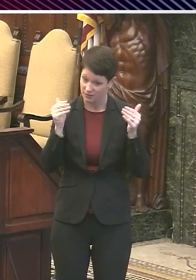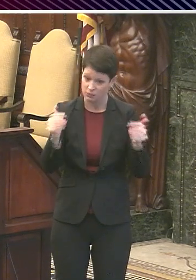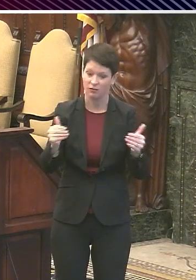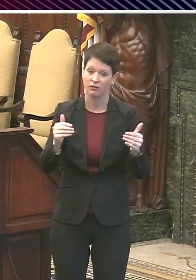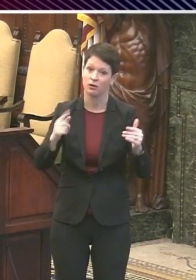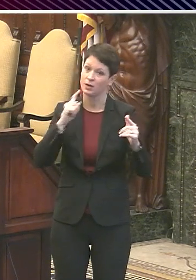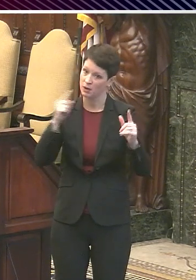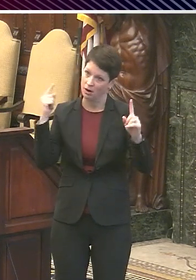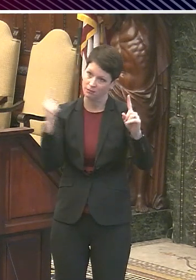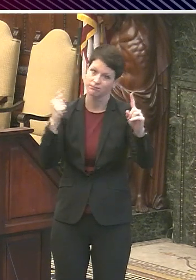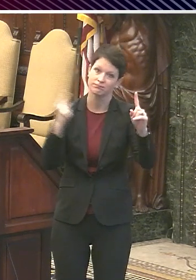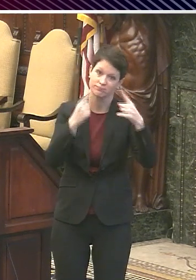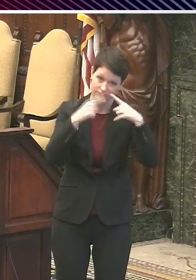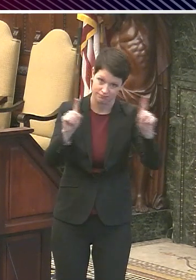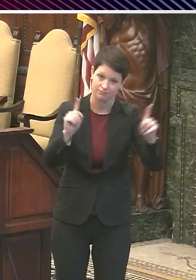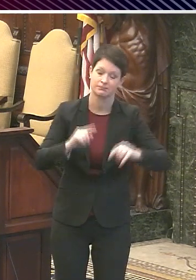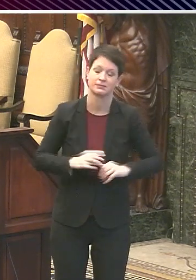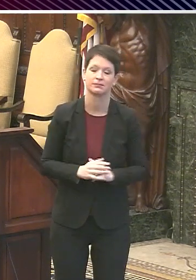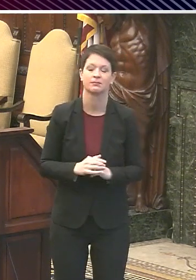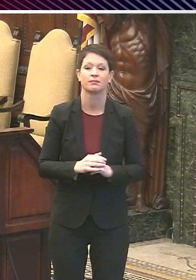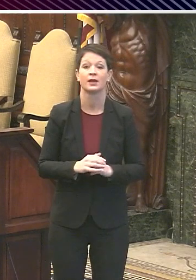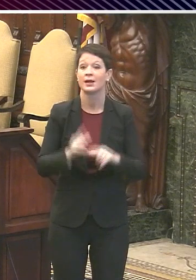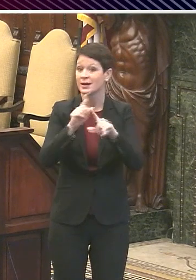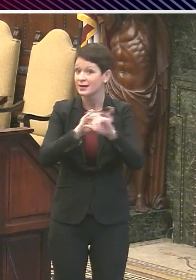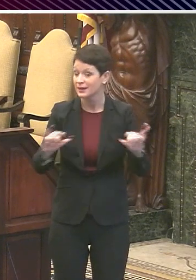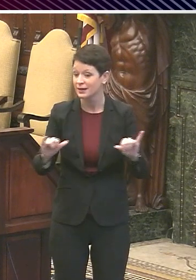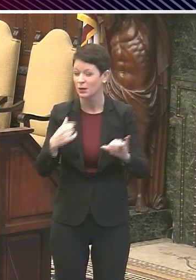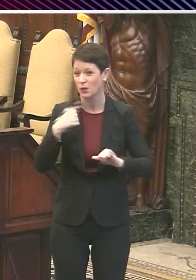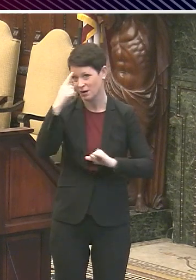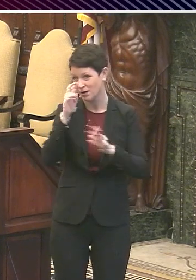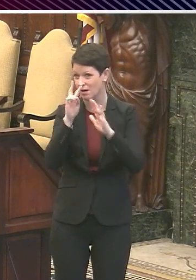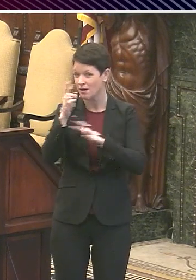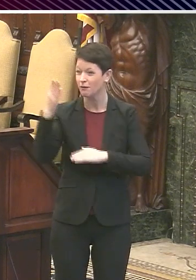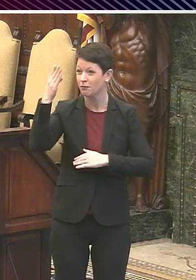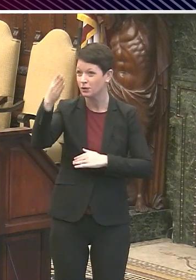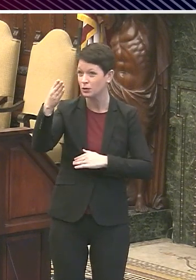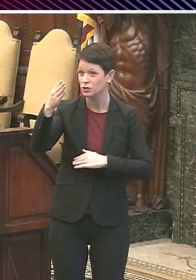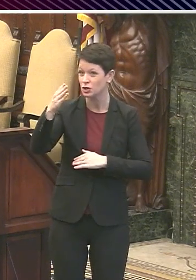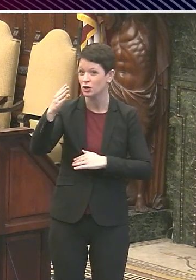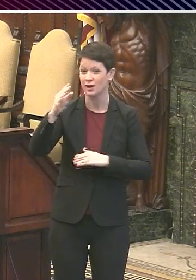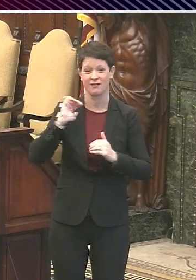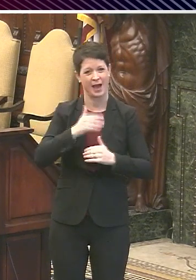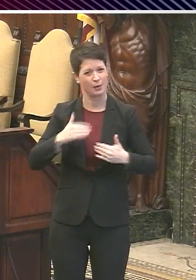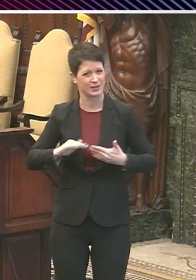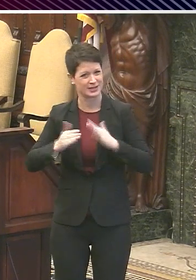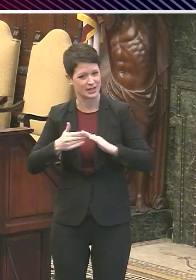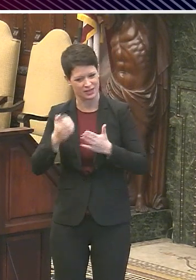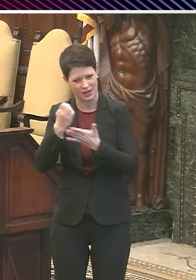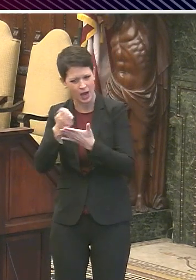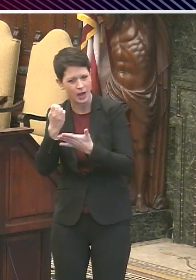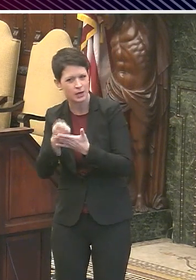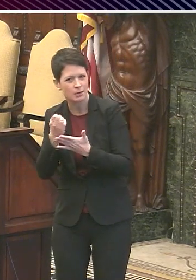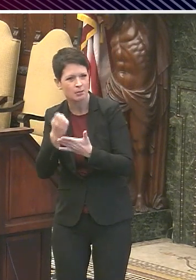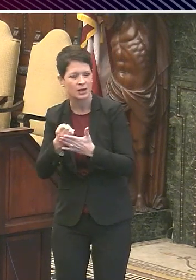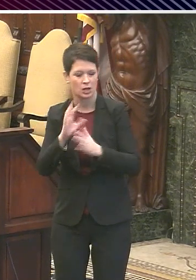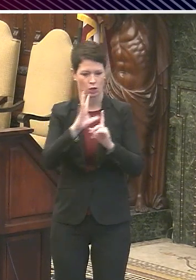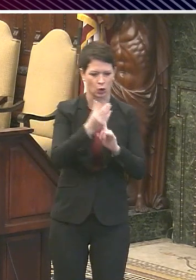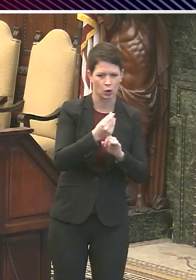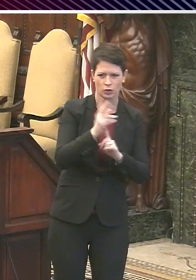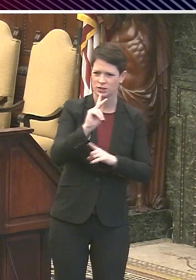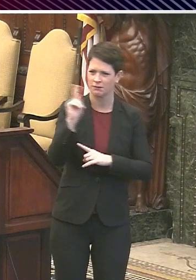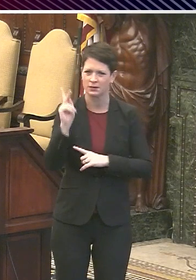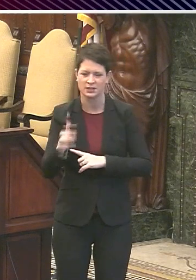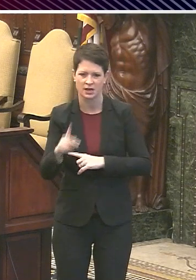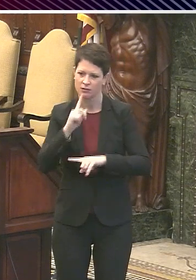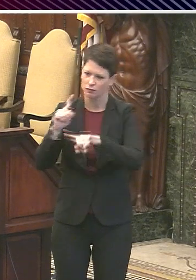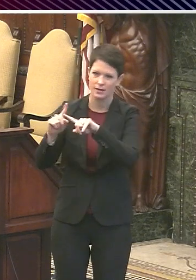the right direction. At the same time, we are thinking ahead about the future vitality of our city. Our economy and the culture of